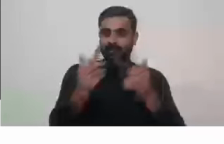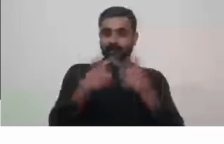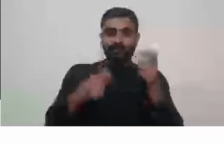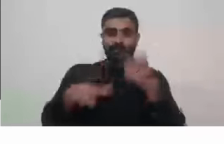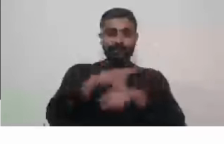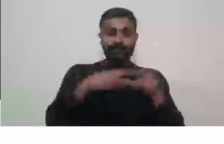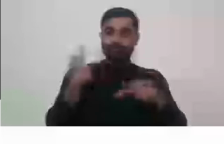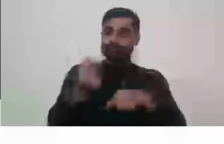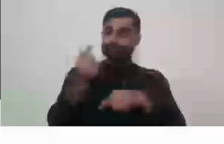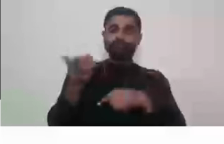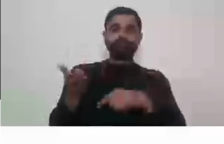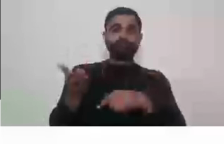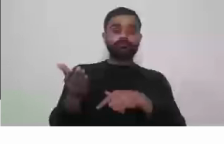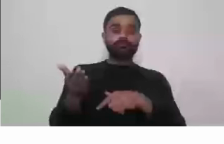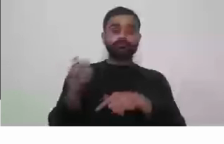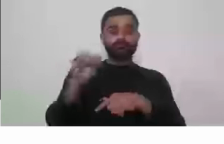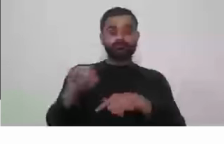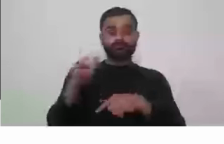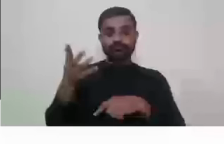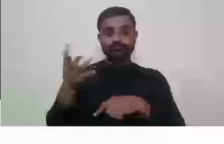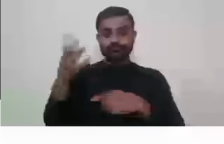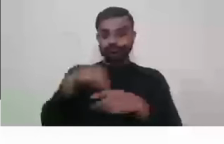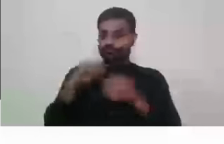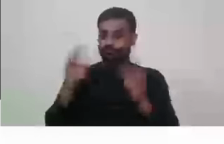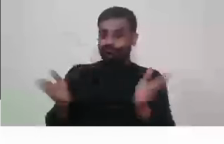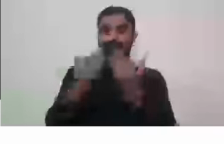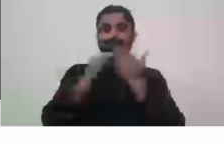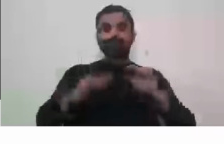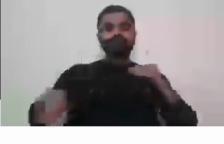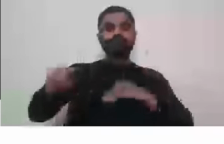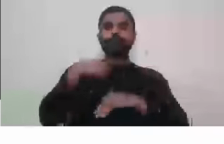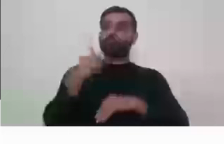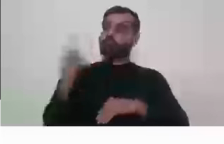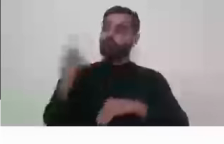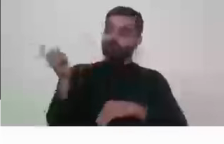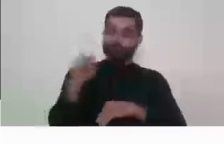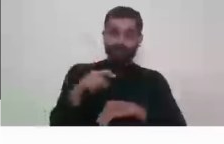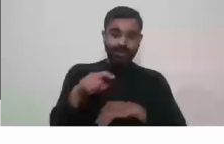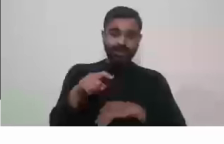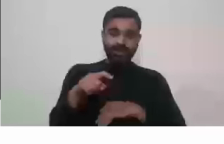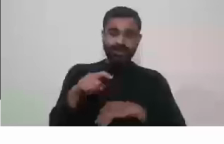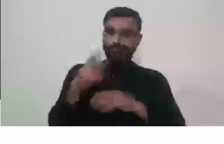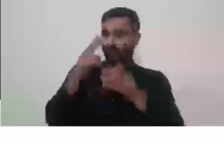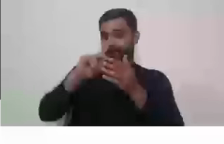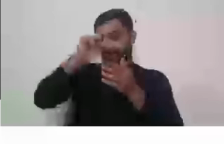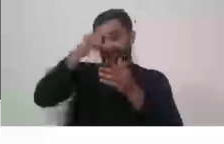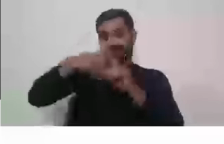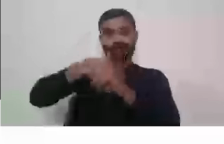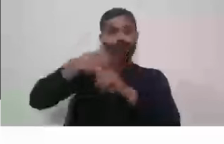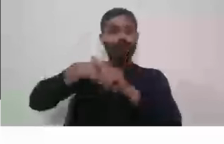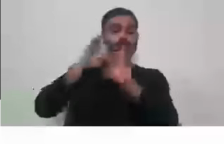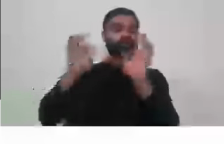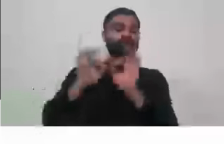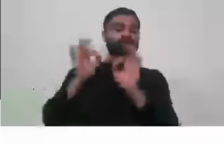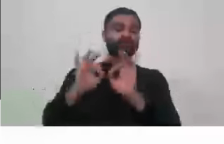multilingualism to use, and also Wow. how to motivate students who come from non-English